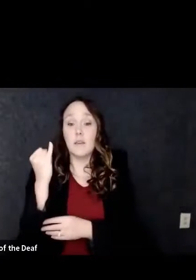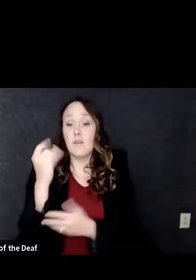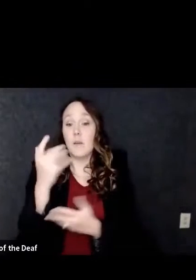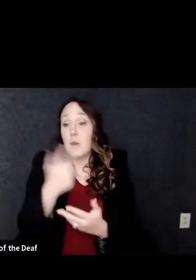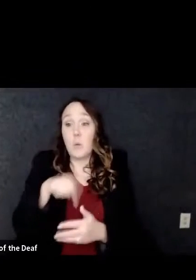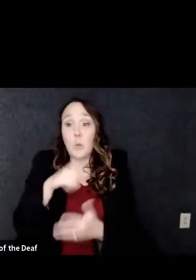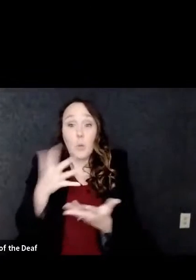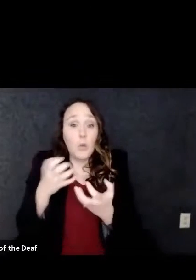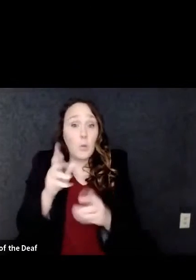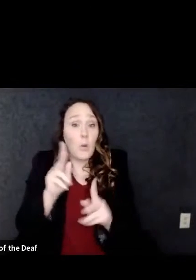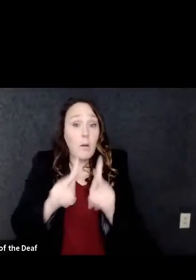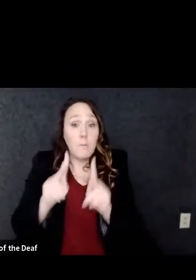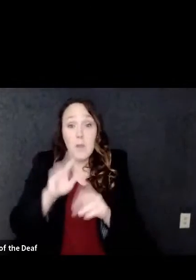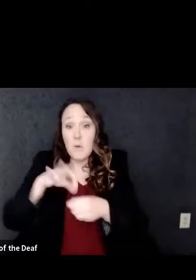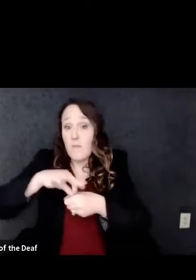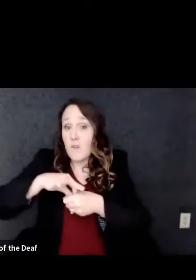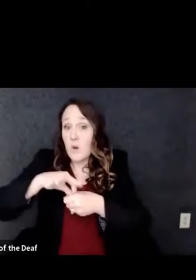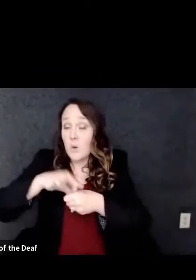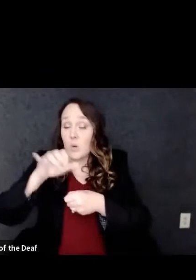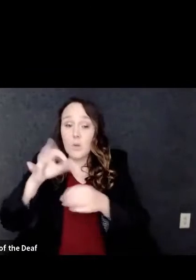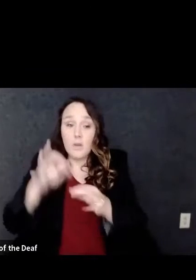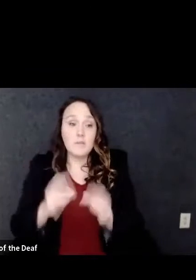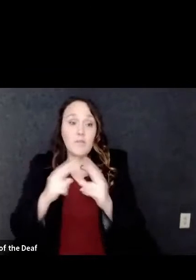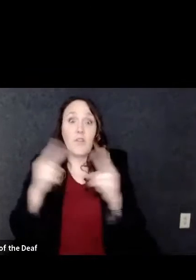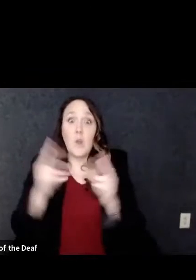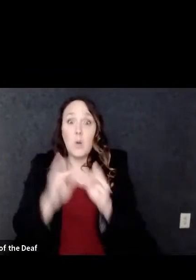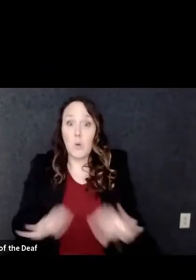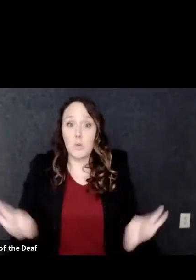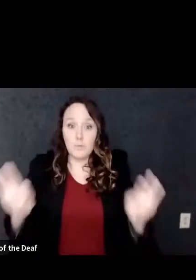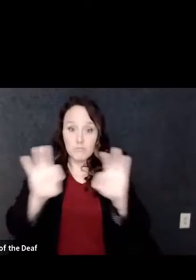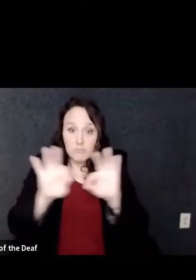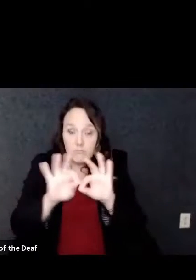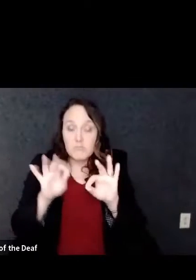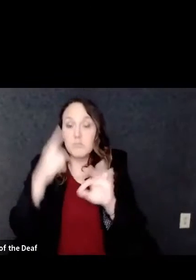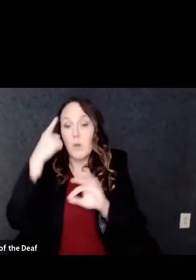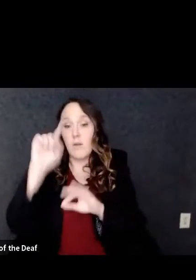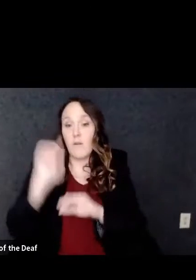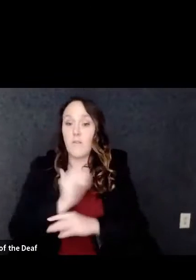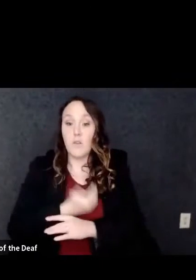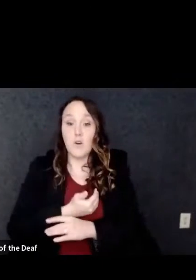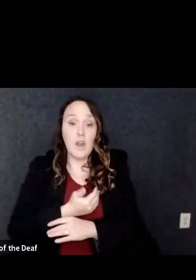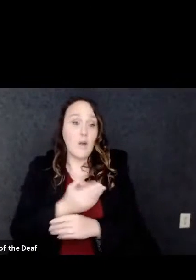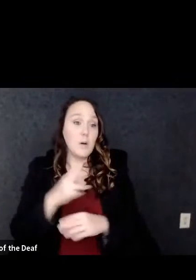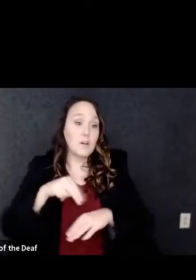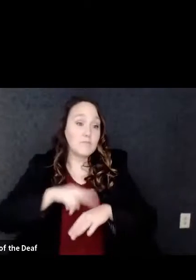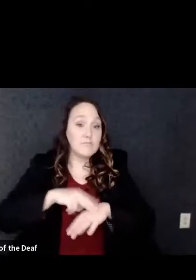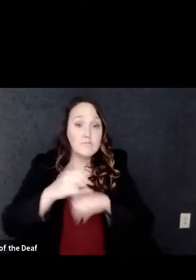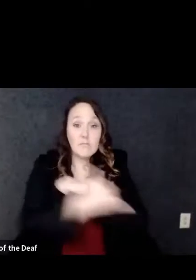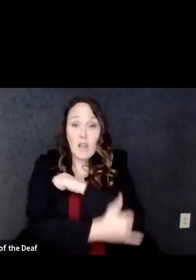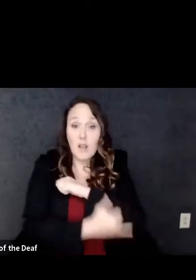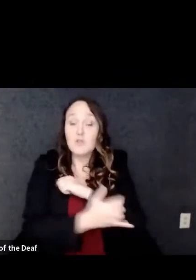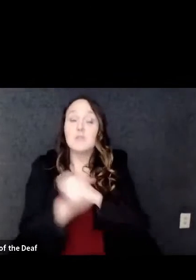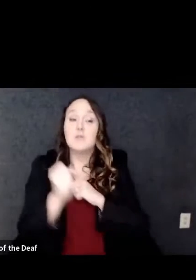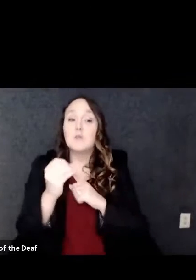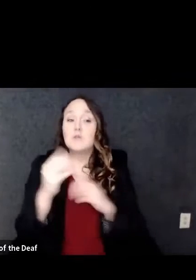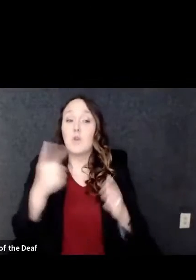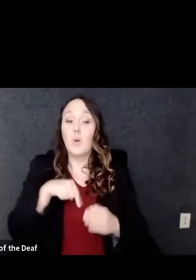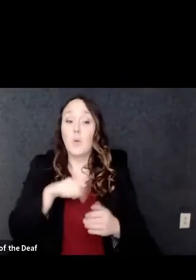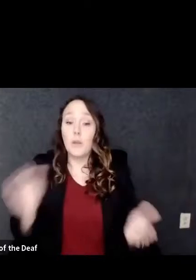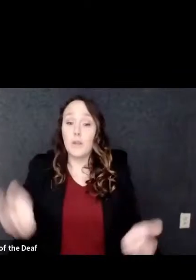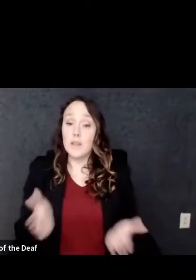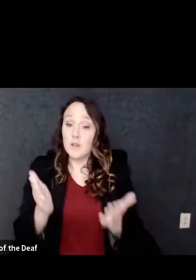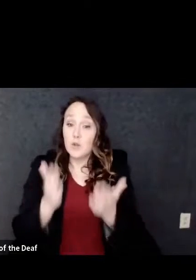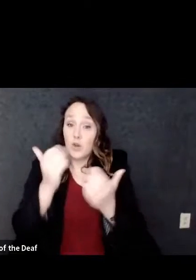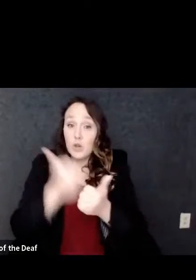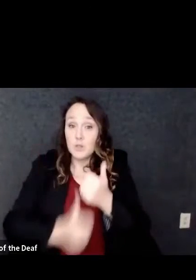want people to be able to vote. That's a very important thing for our whole nation. And so we would encourage everyone